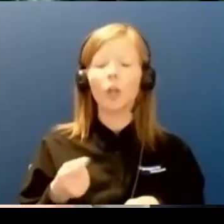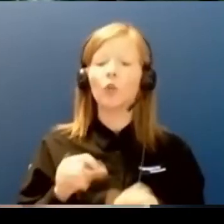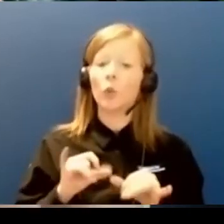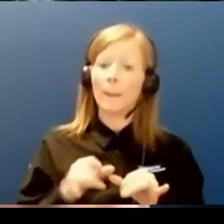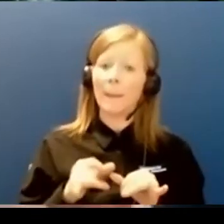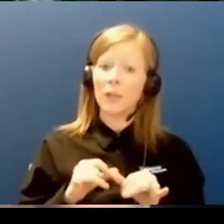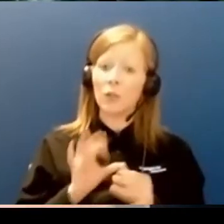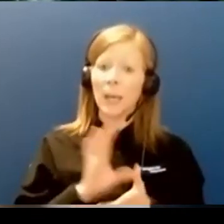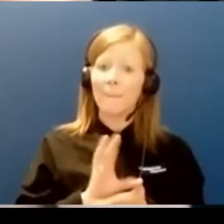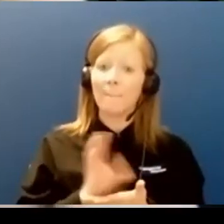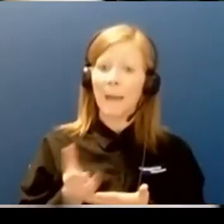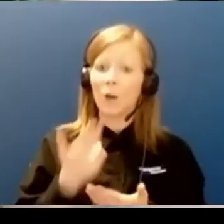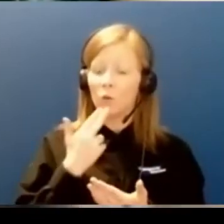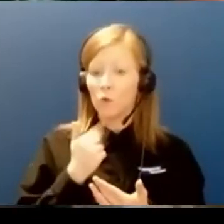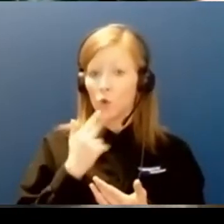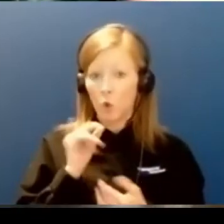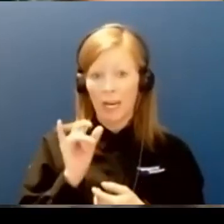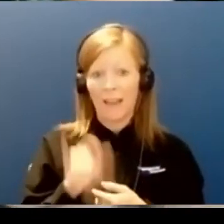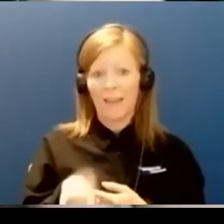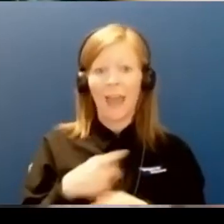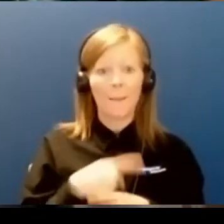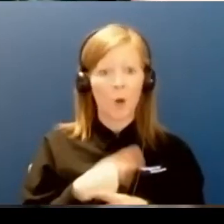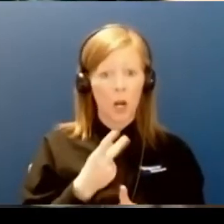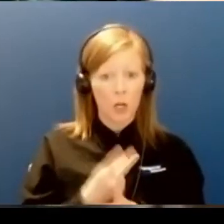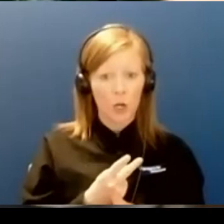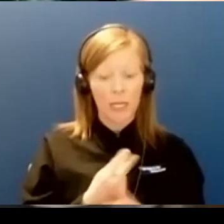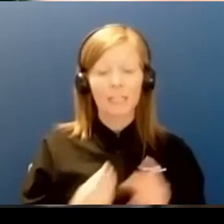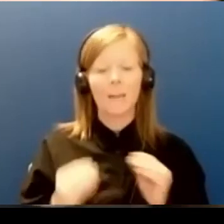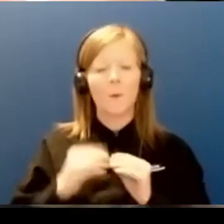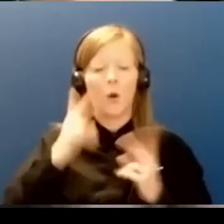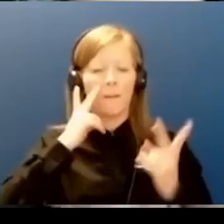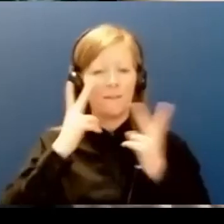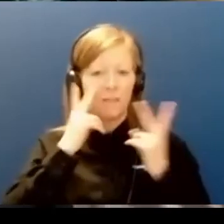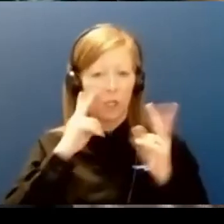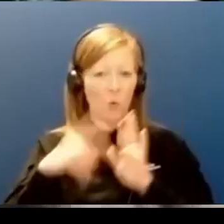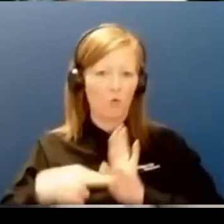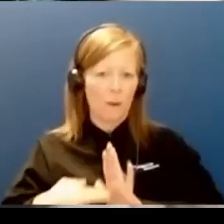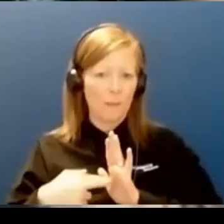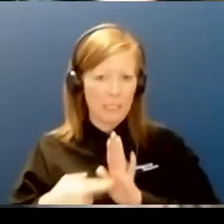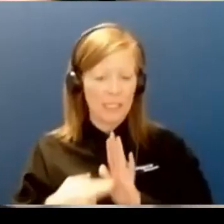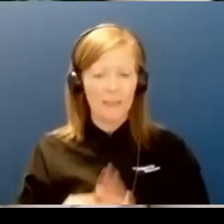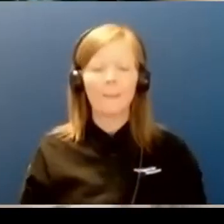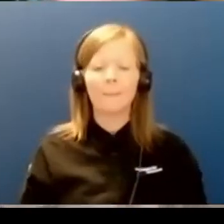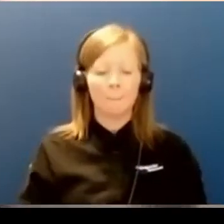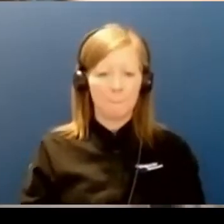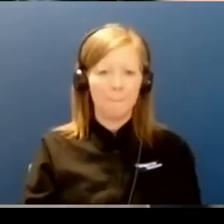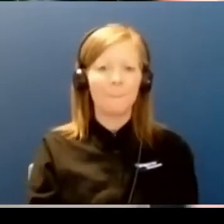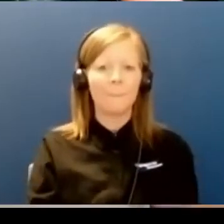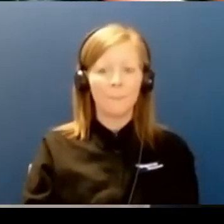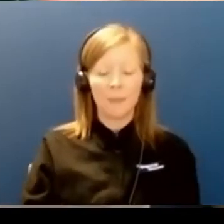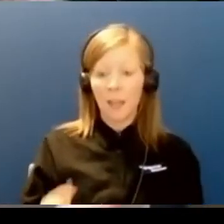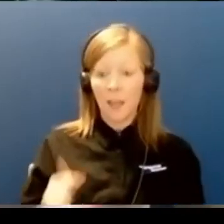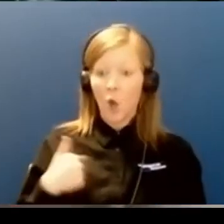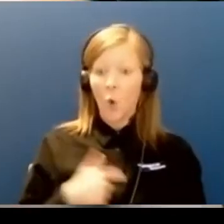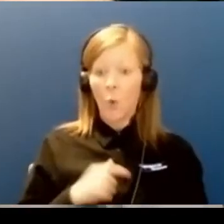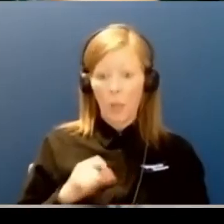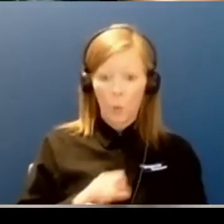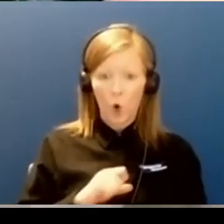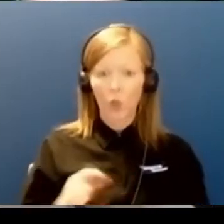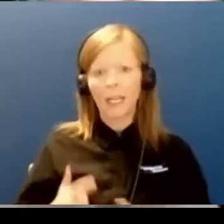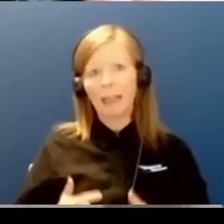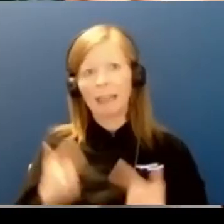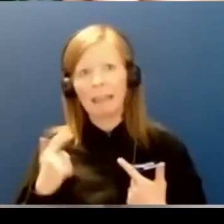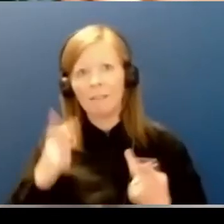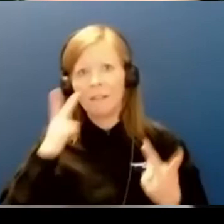that's in that product, and it gives you more of a visual representation, because I think we all work and live in visual representations rather than something